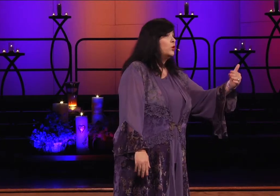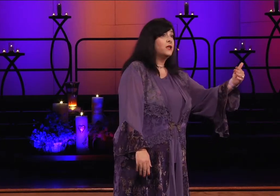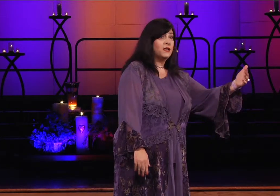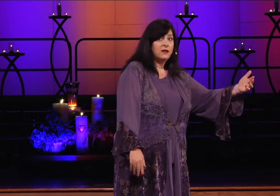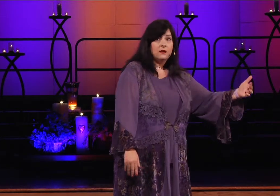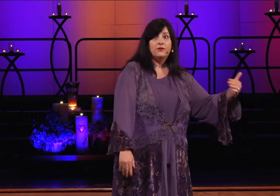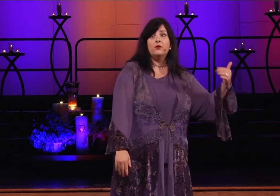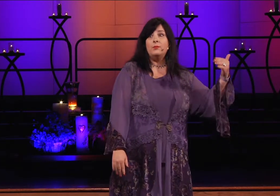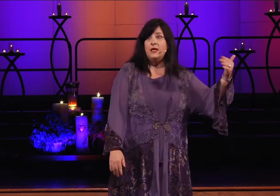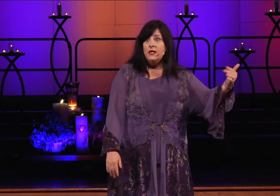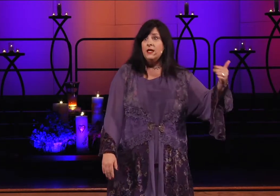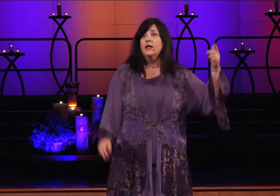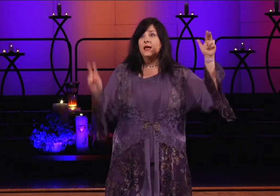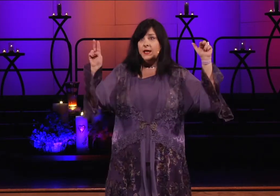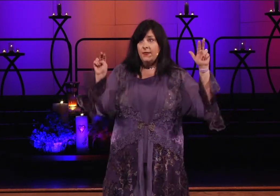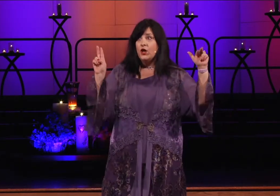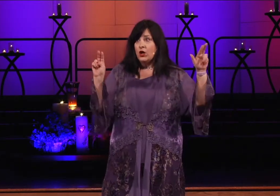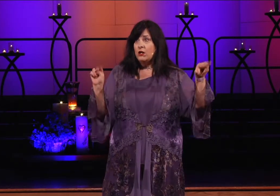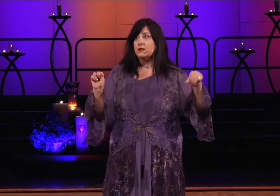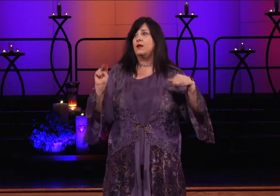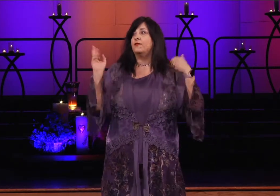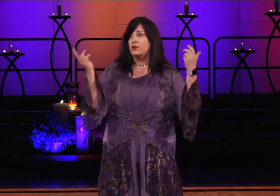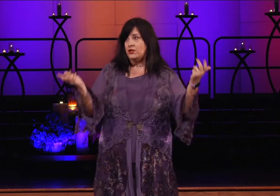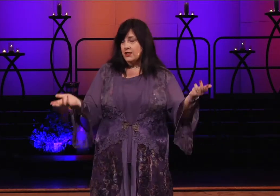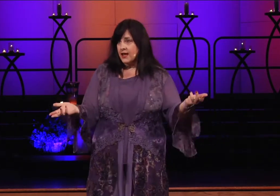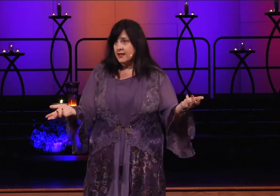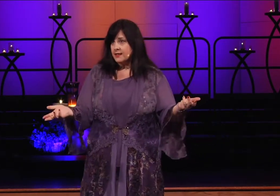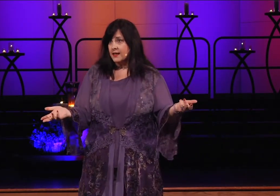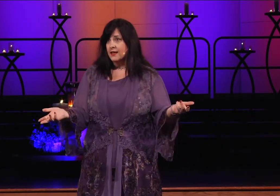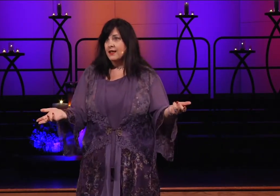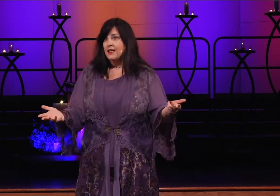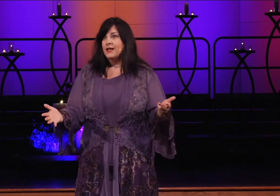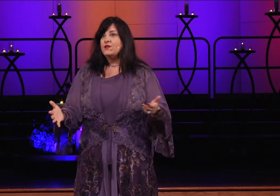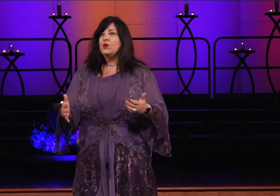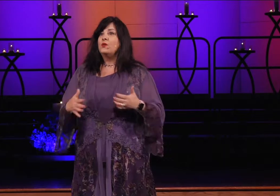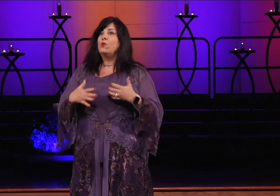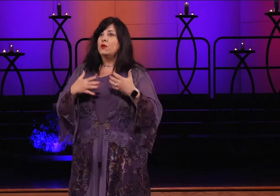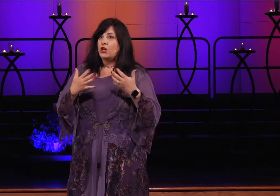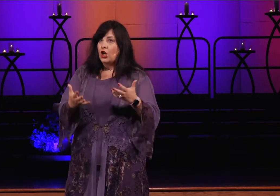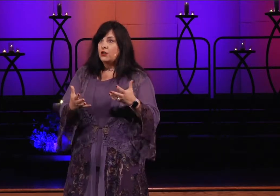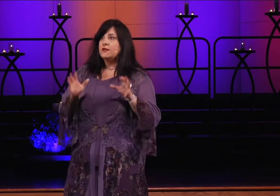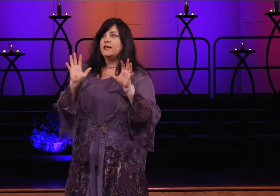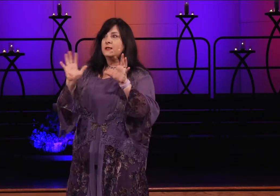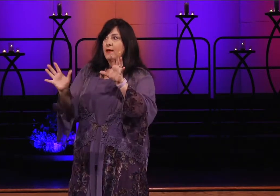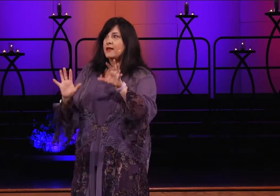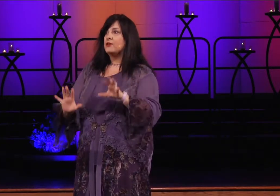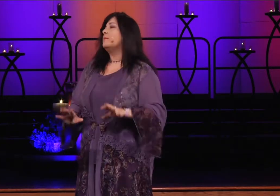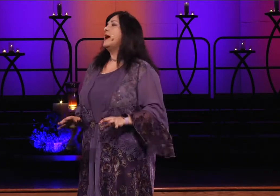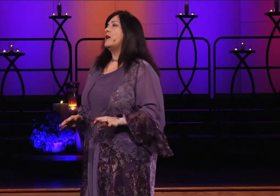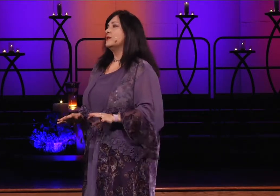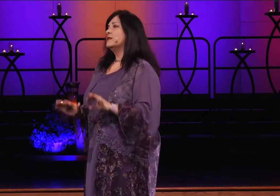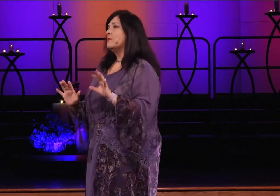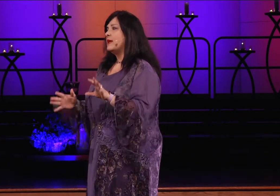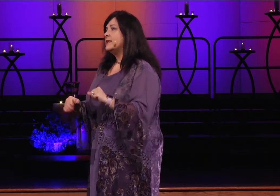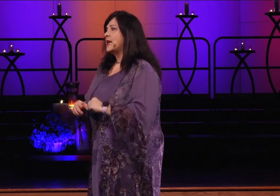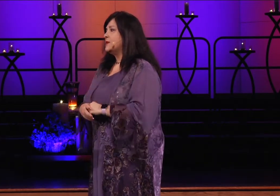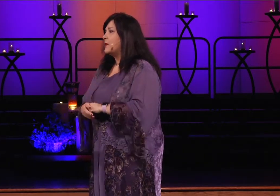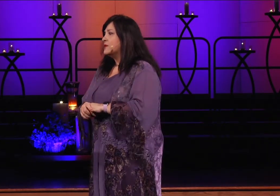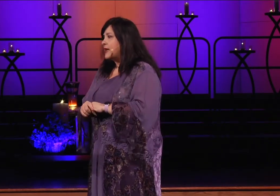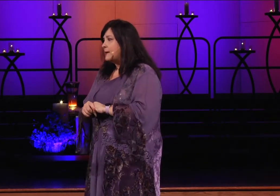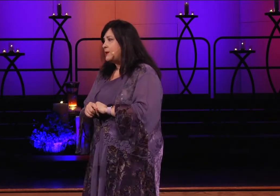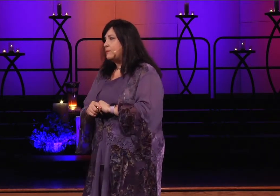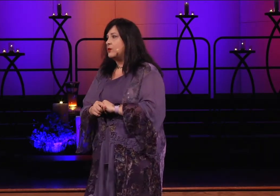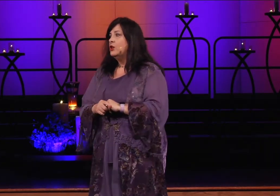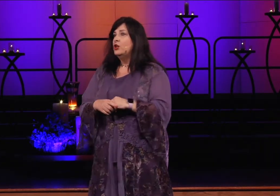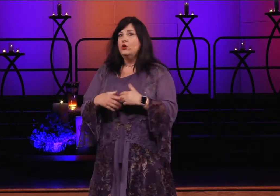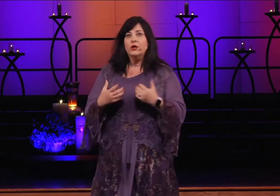Many of them were killed for being in the cult of Christianity. And so the word cult gets bantered about. And so many times I